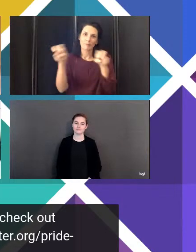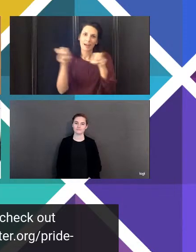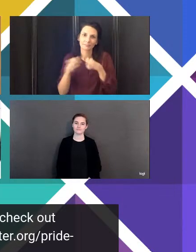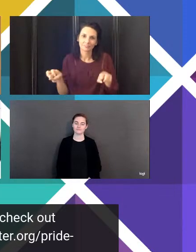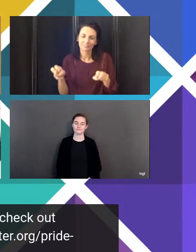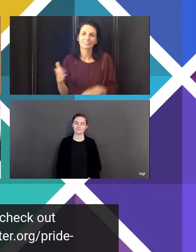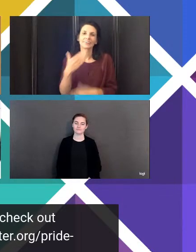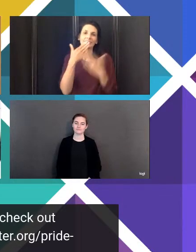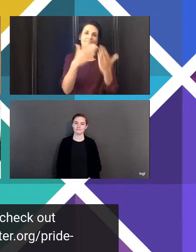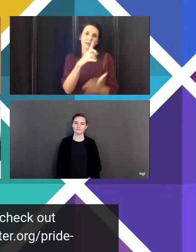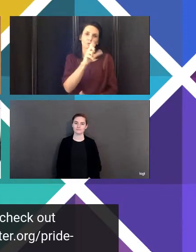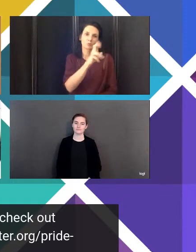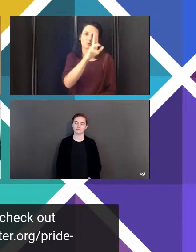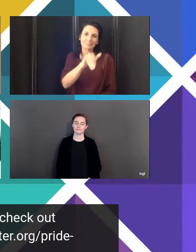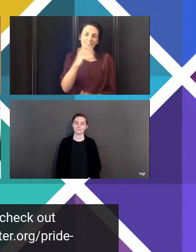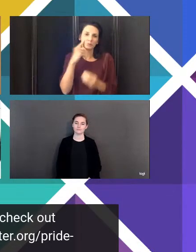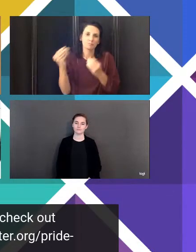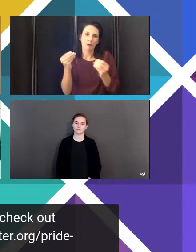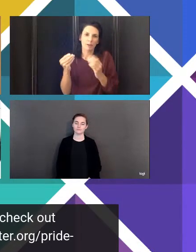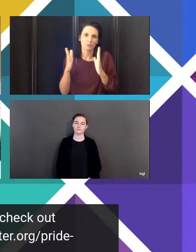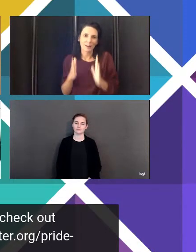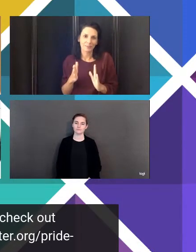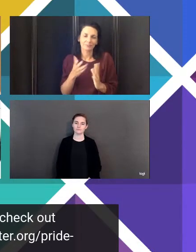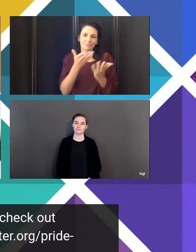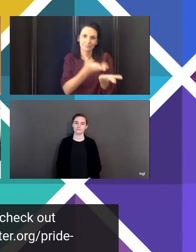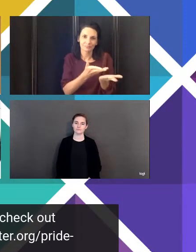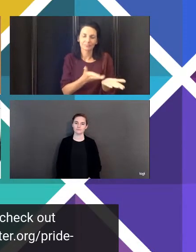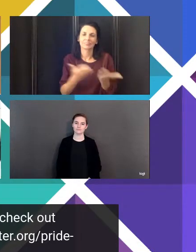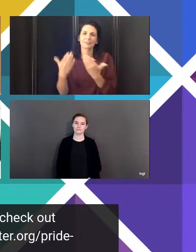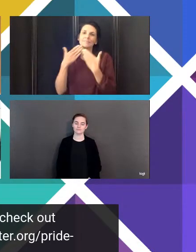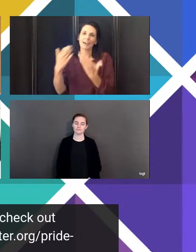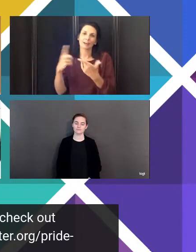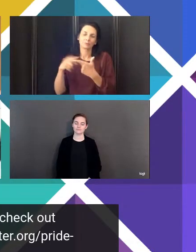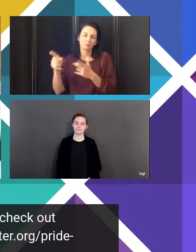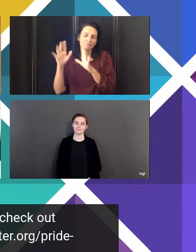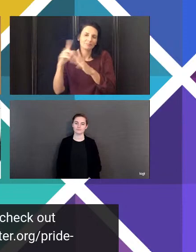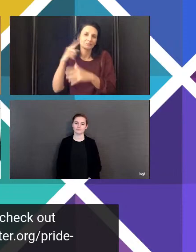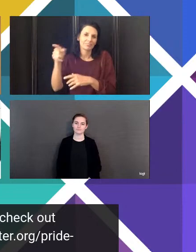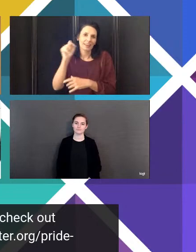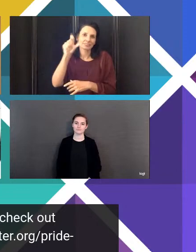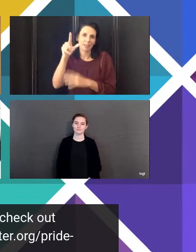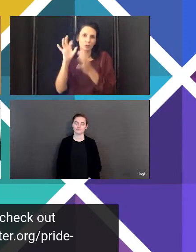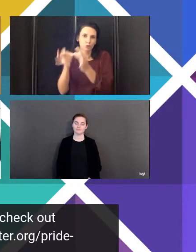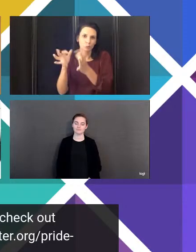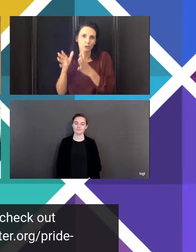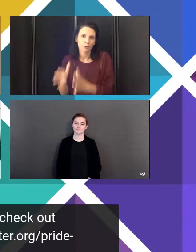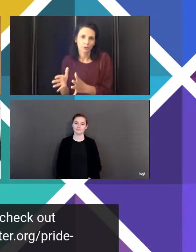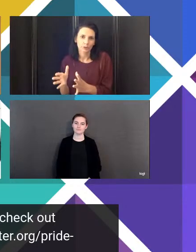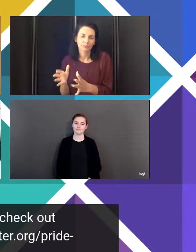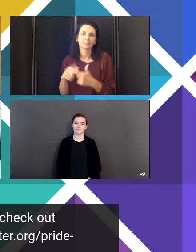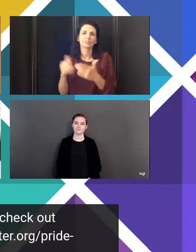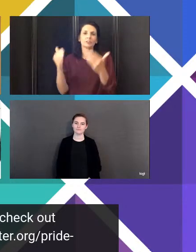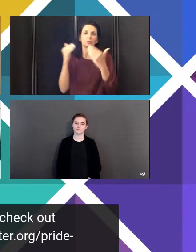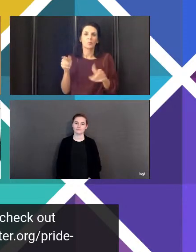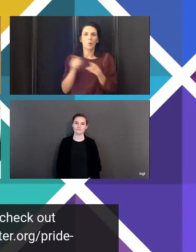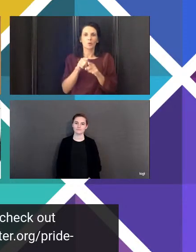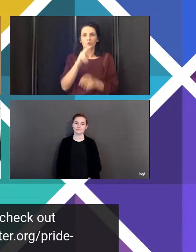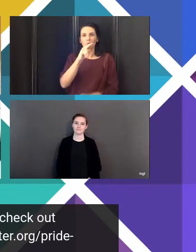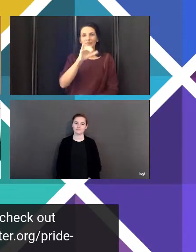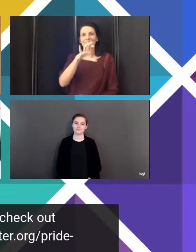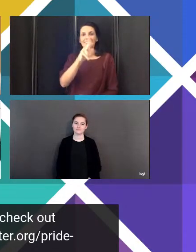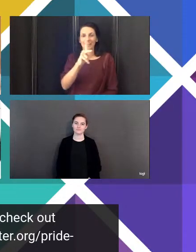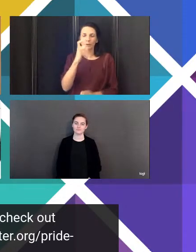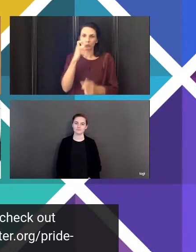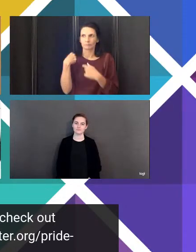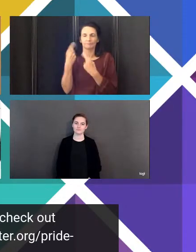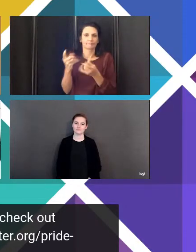Lucy, for moderating. Thank you to our amazing ASL interpreters, and a shout out to Nick, who's been coordinating that for